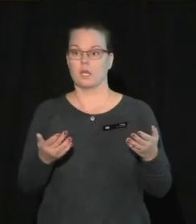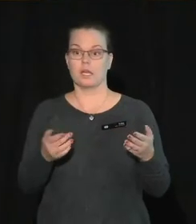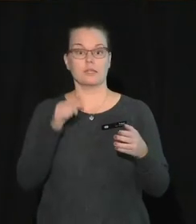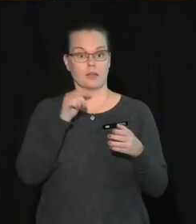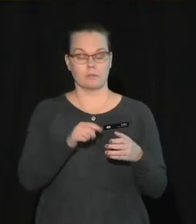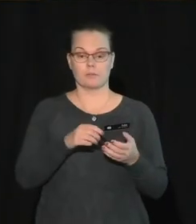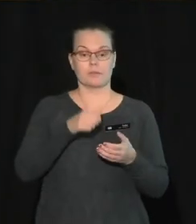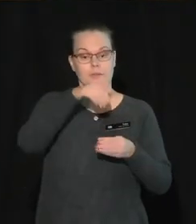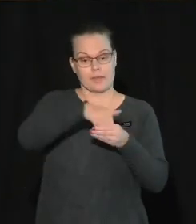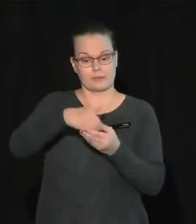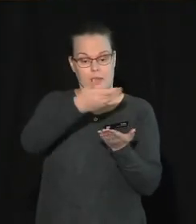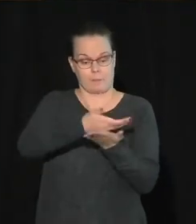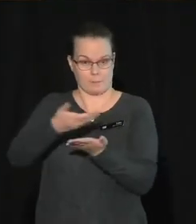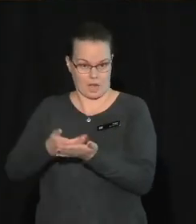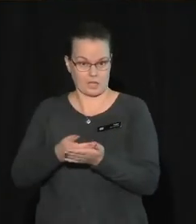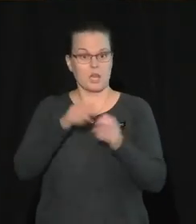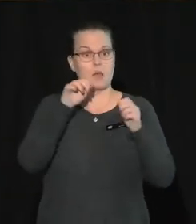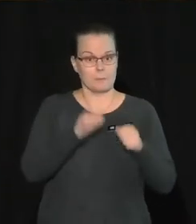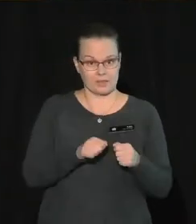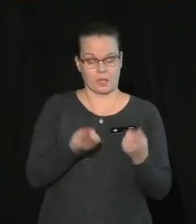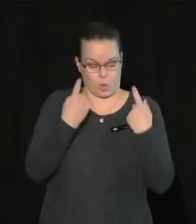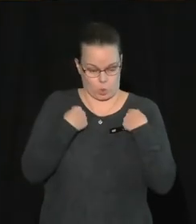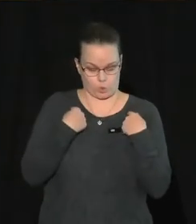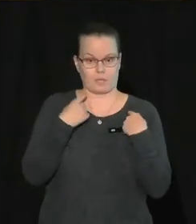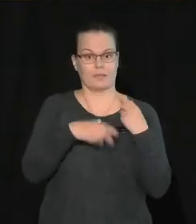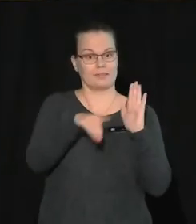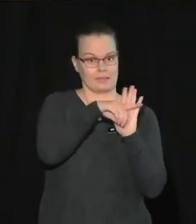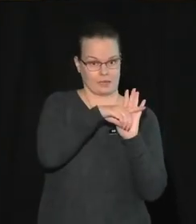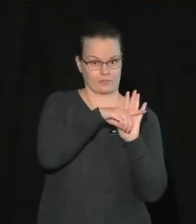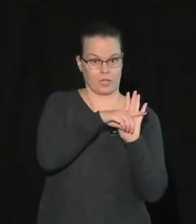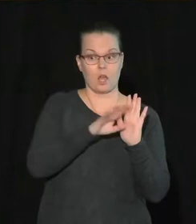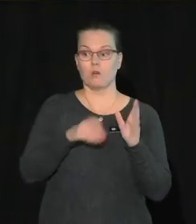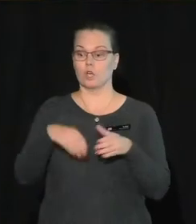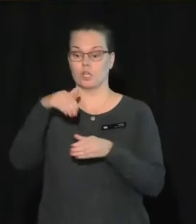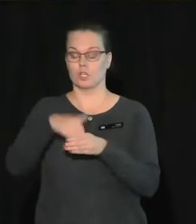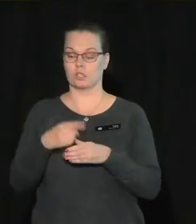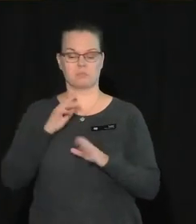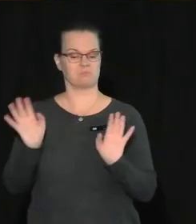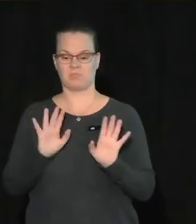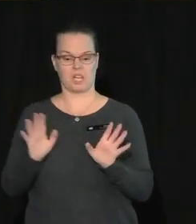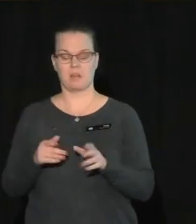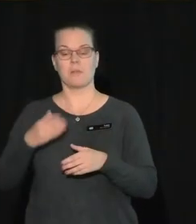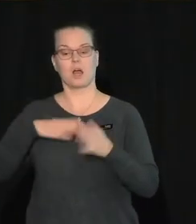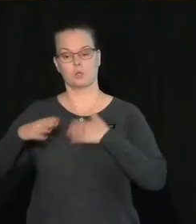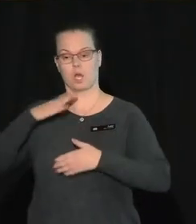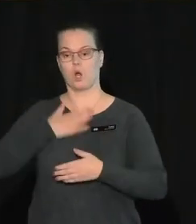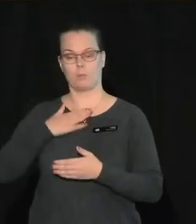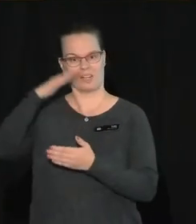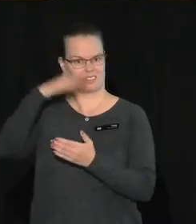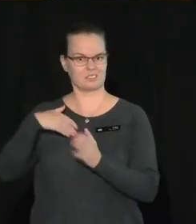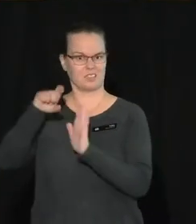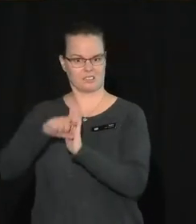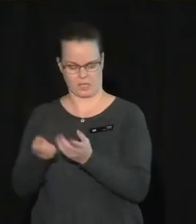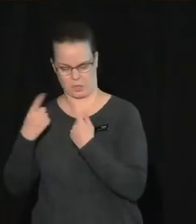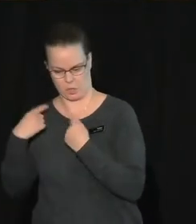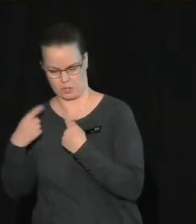fulfill the requirements in the directive. They may say no and then keep national legislation, but we have